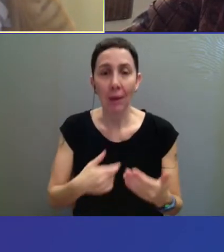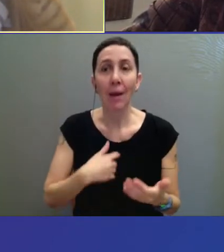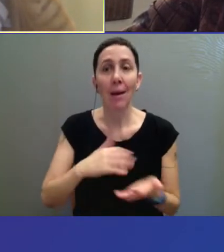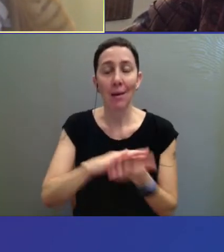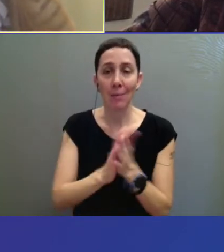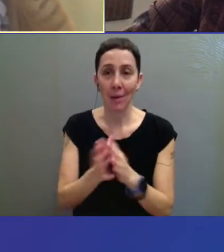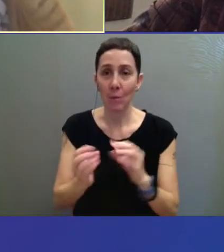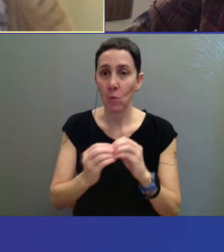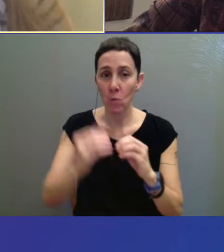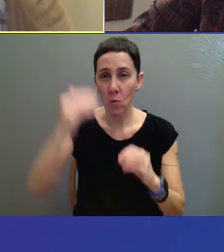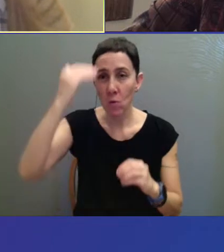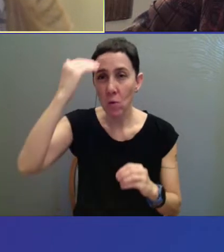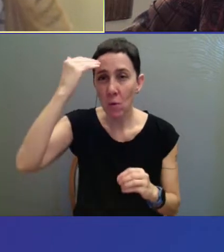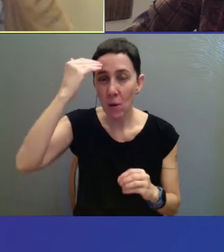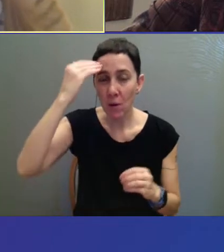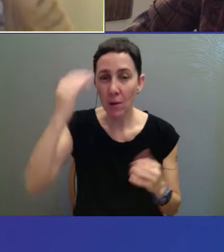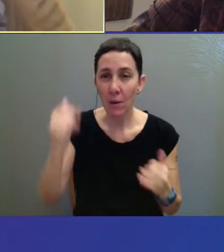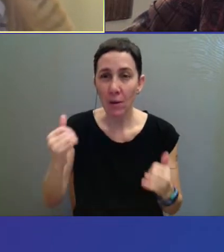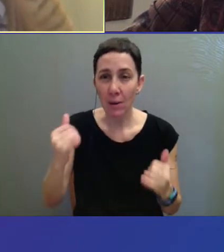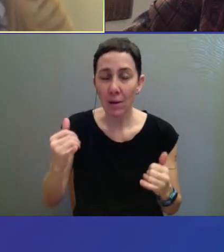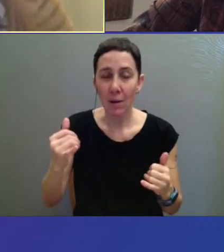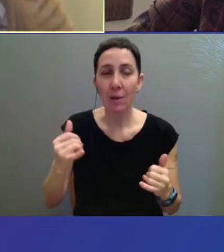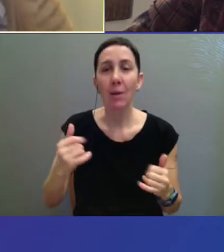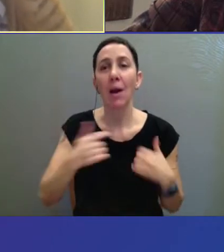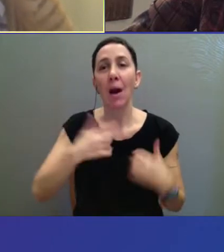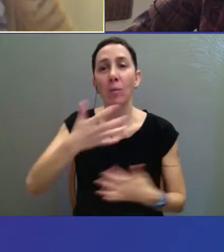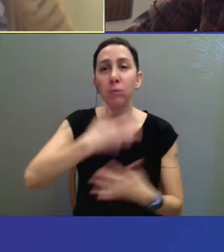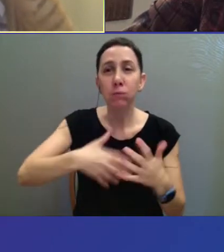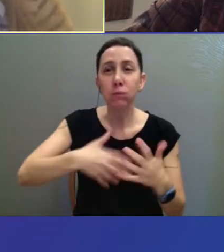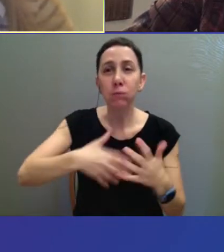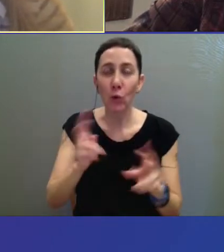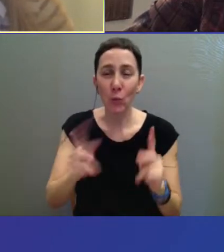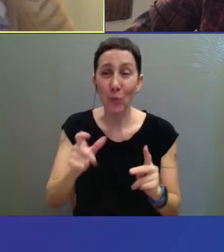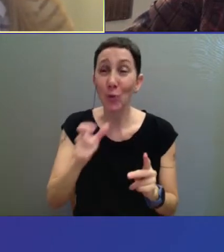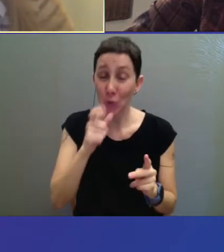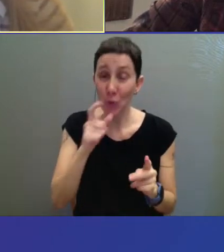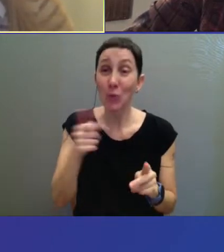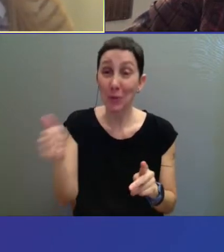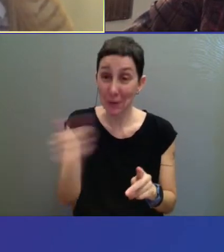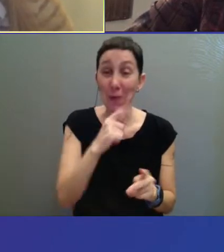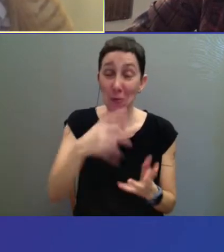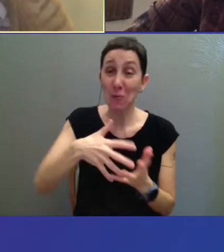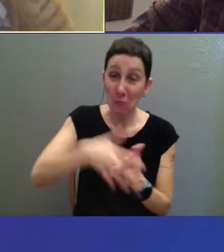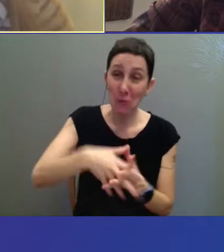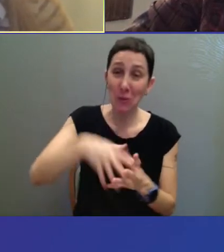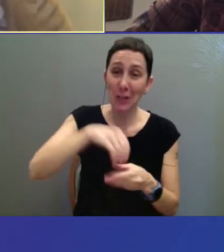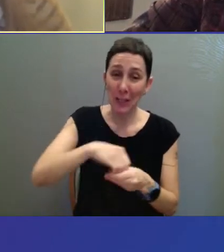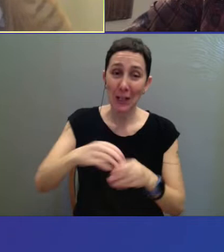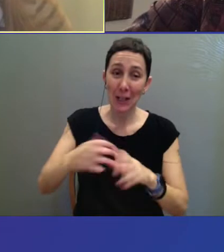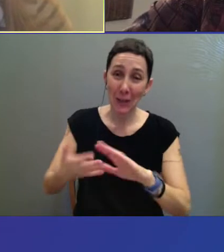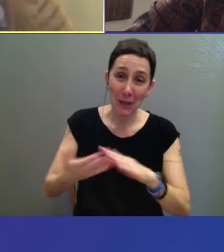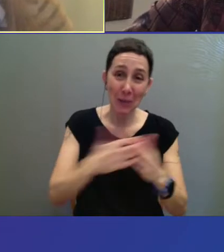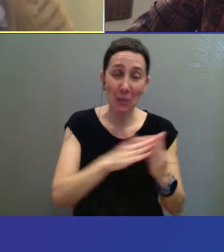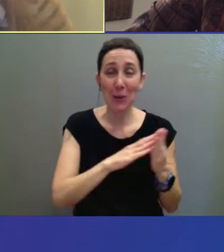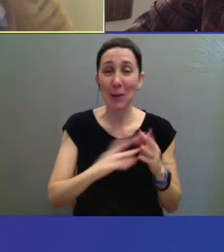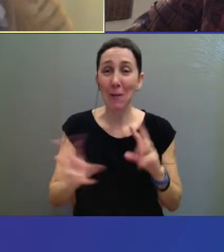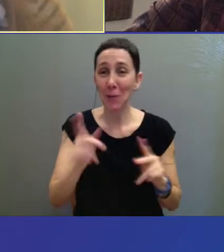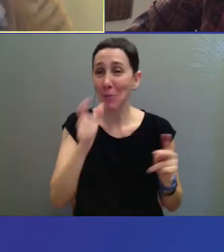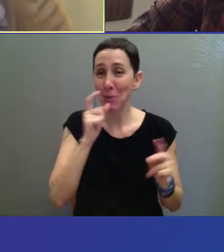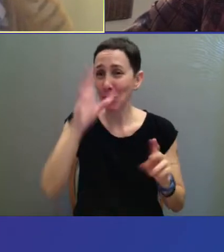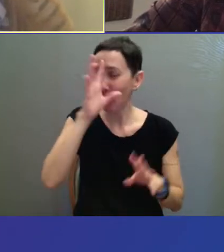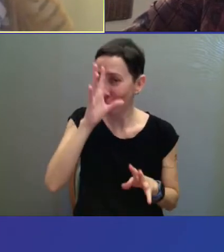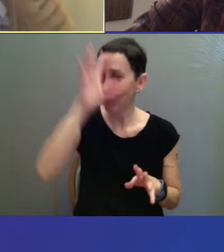more aware and be around more people who were actually rooted in the community of the originators